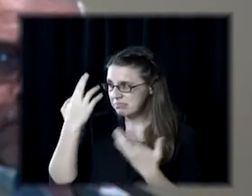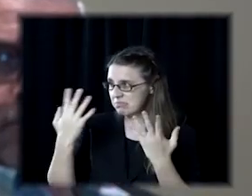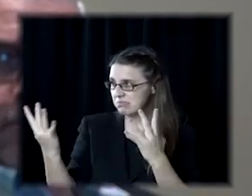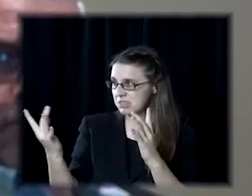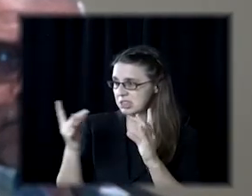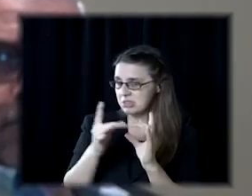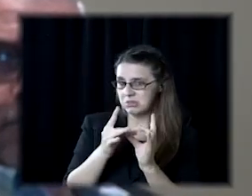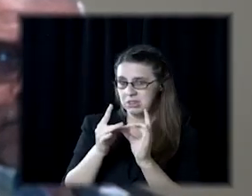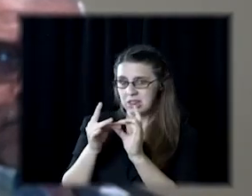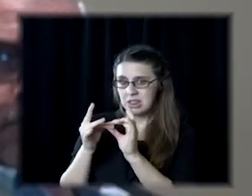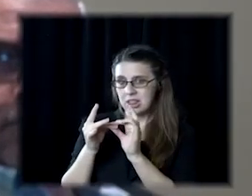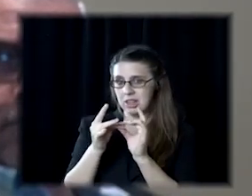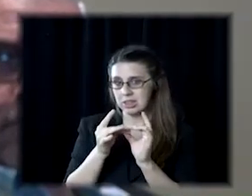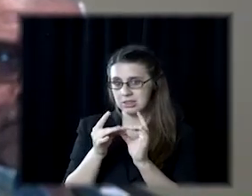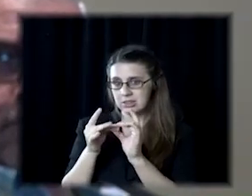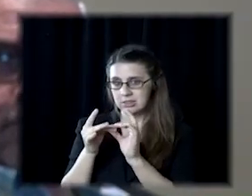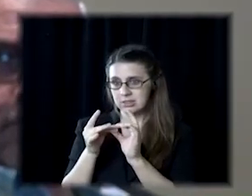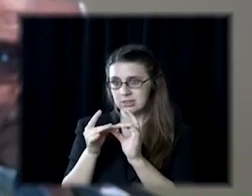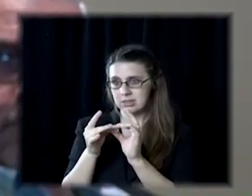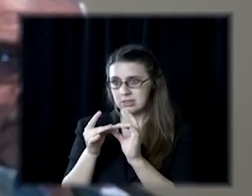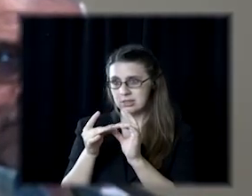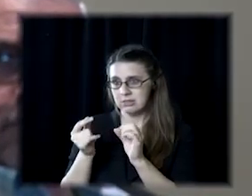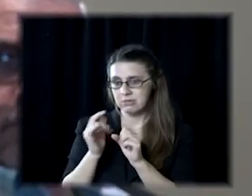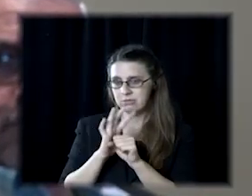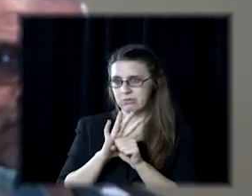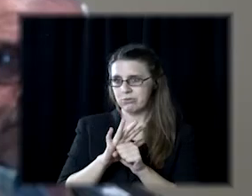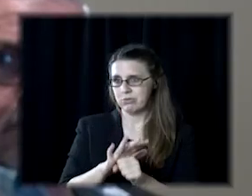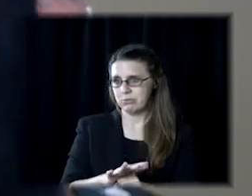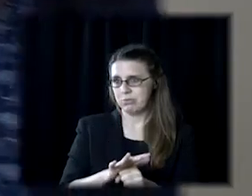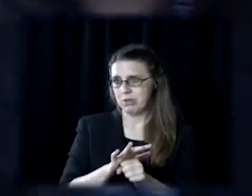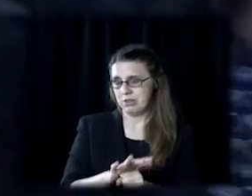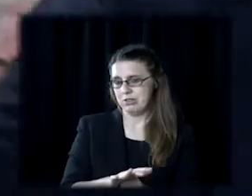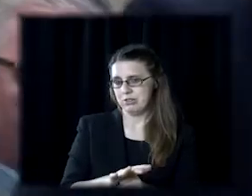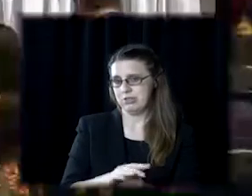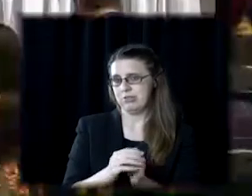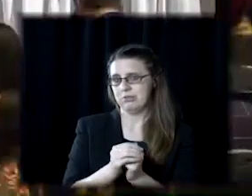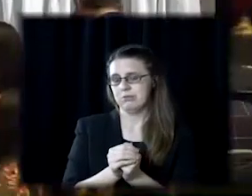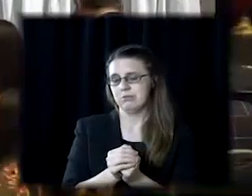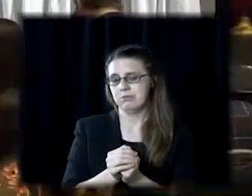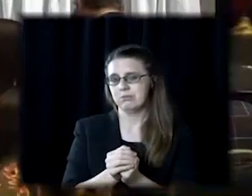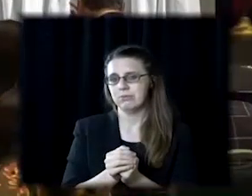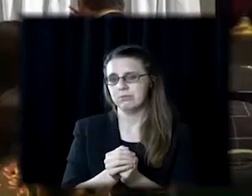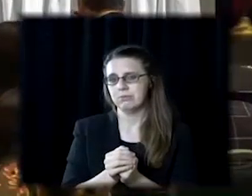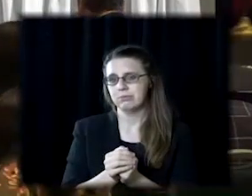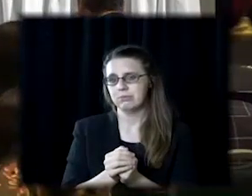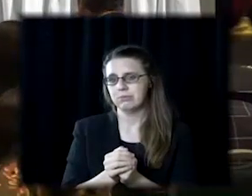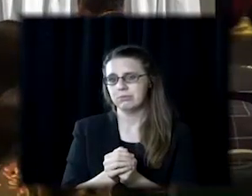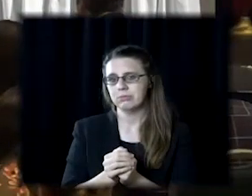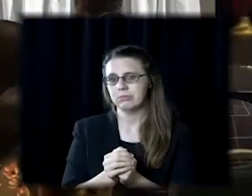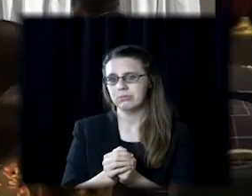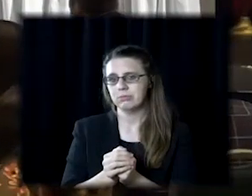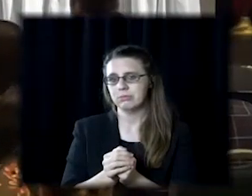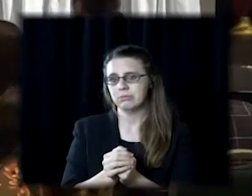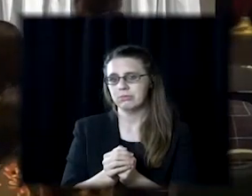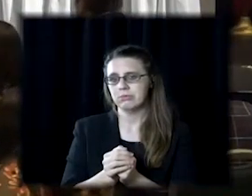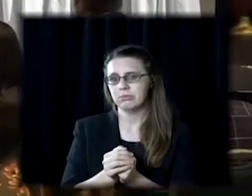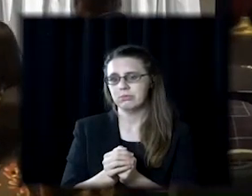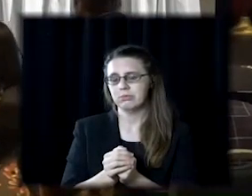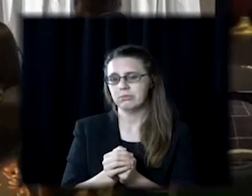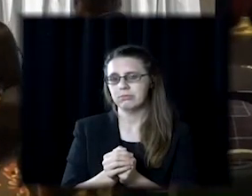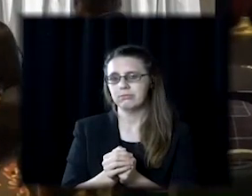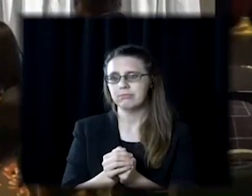a regime of repression. Thank you. Okay, Natalie, I'll let you take the first